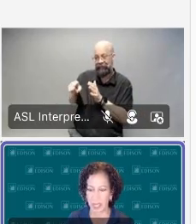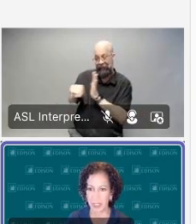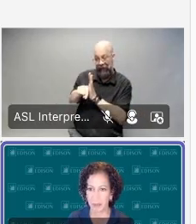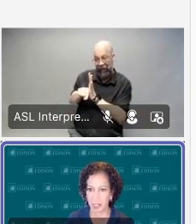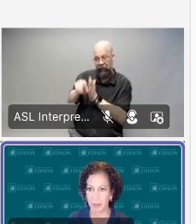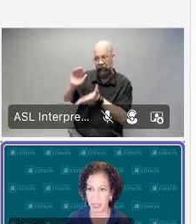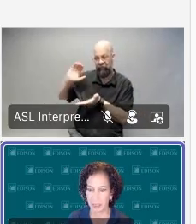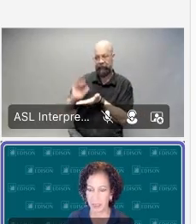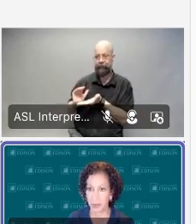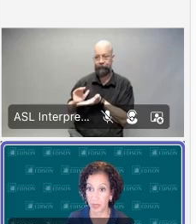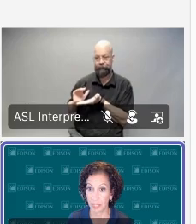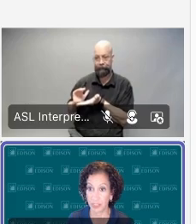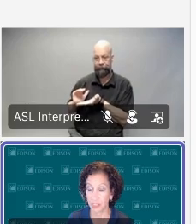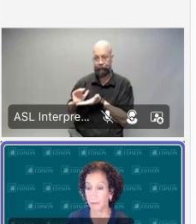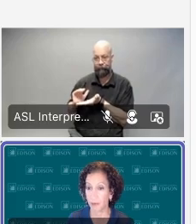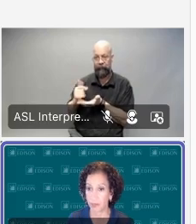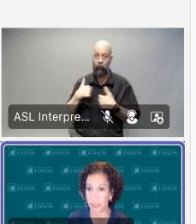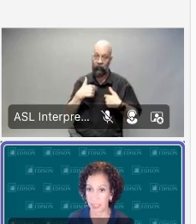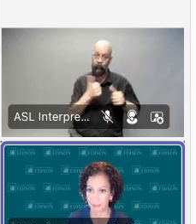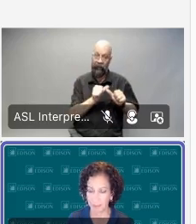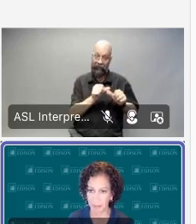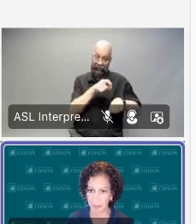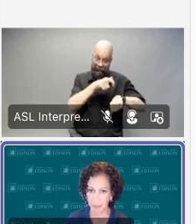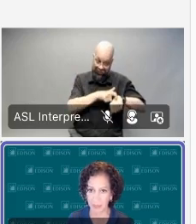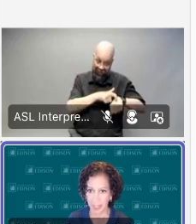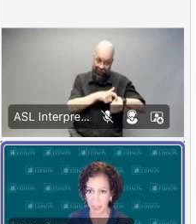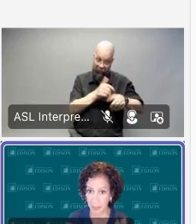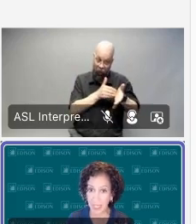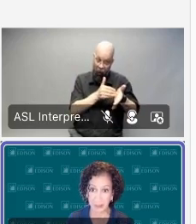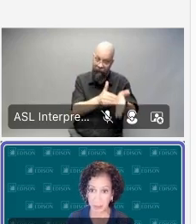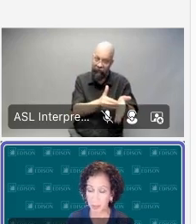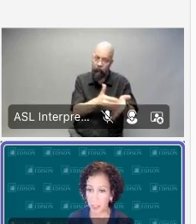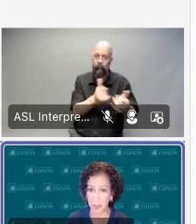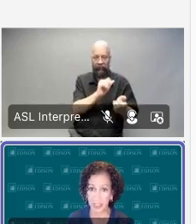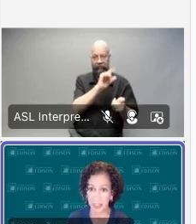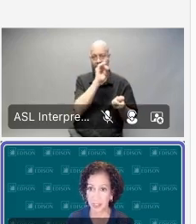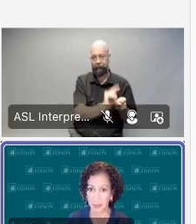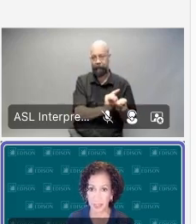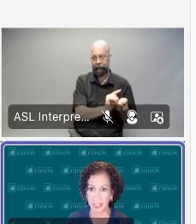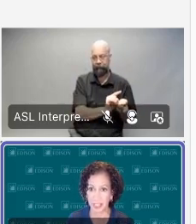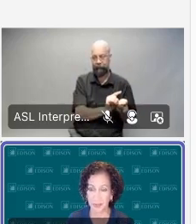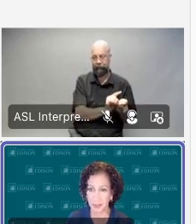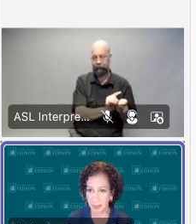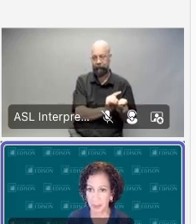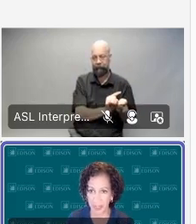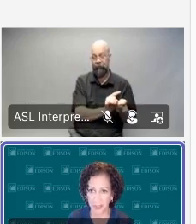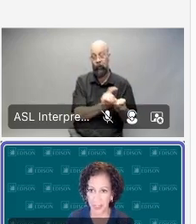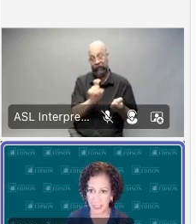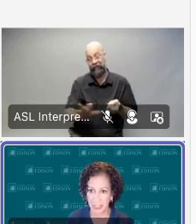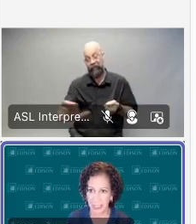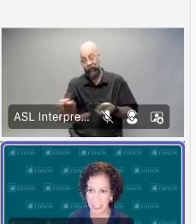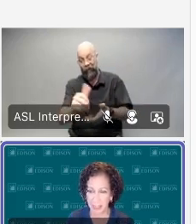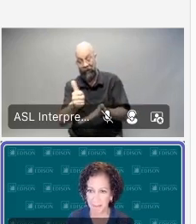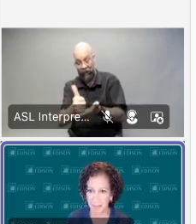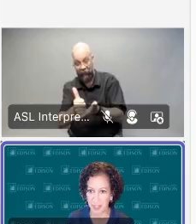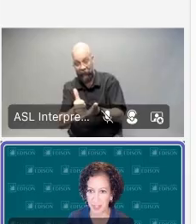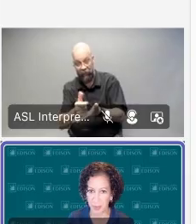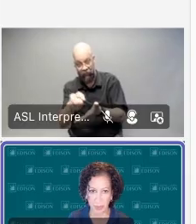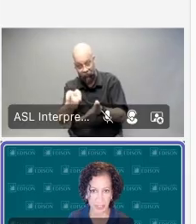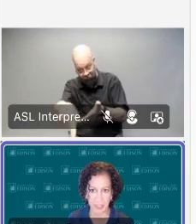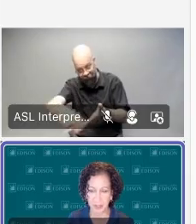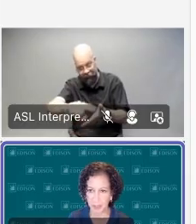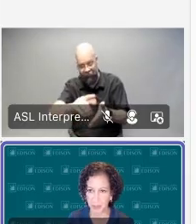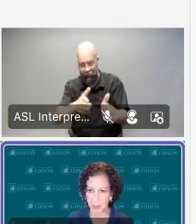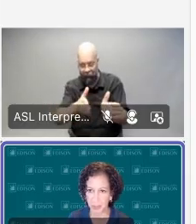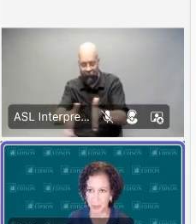everything we can to minimize the duration and frequency, but we do need the community's help to be prepared. And